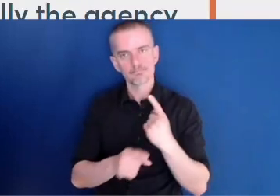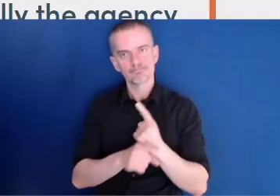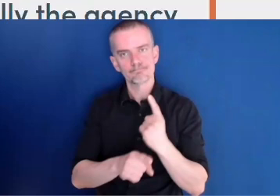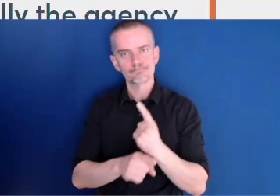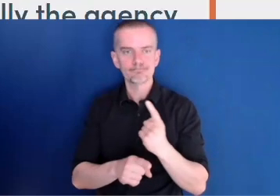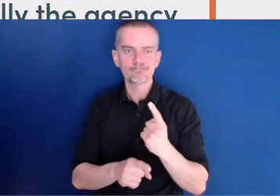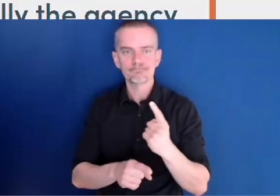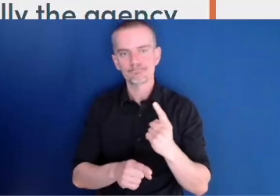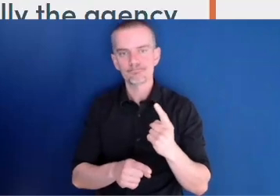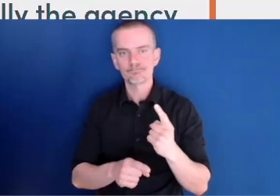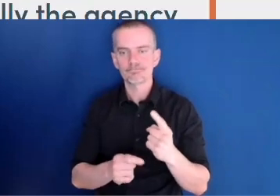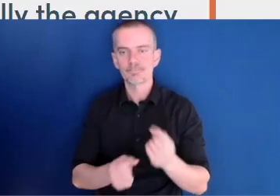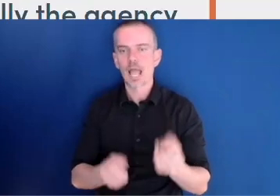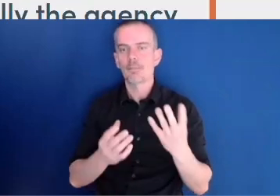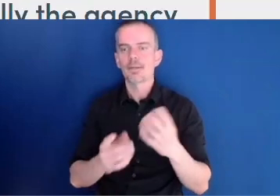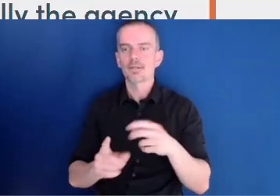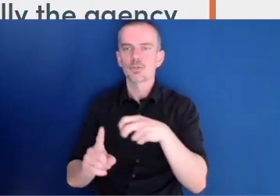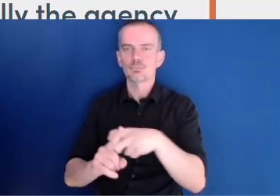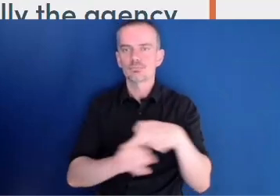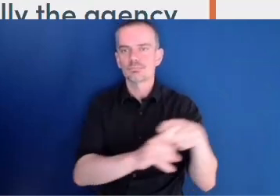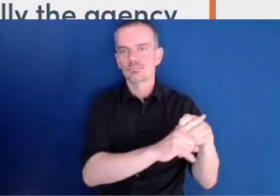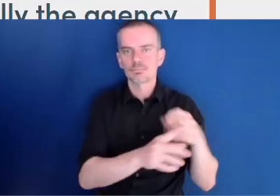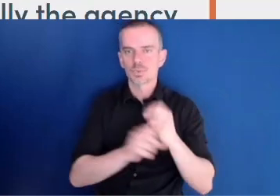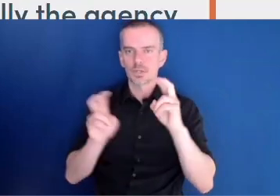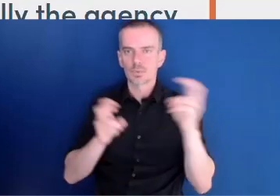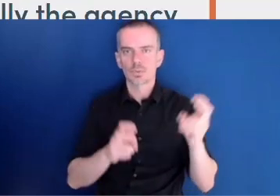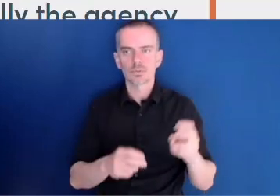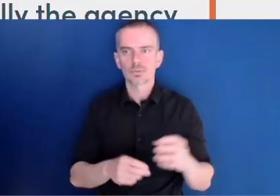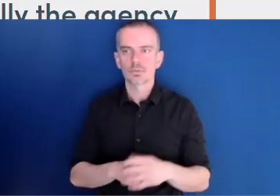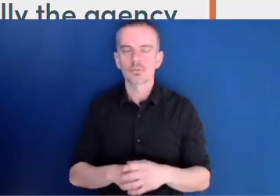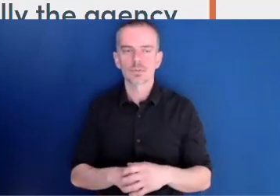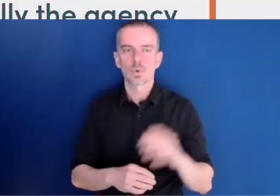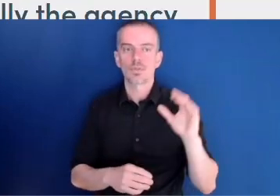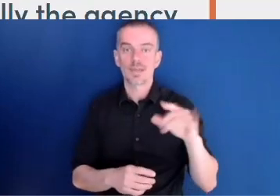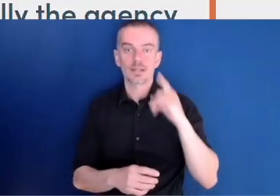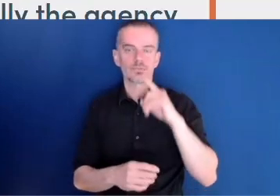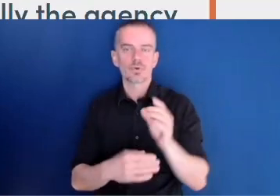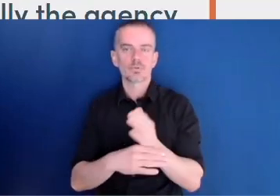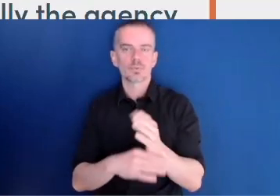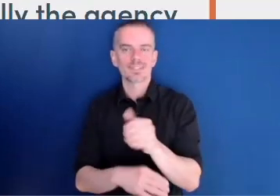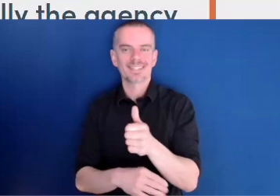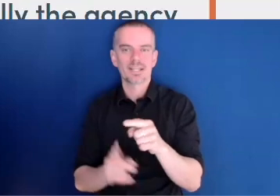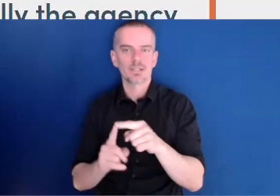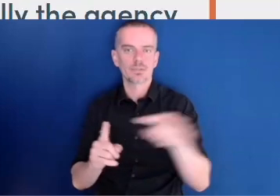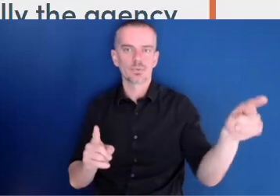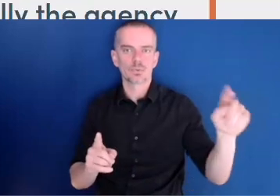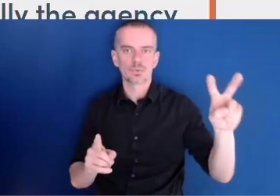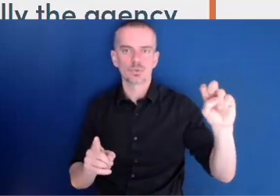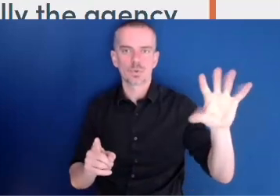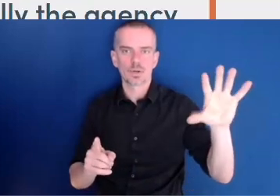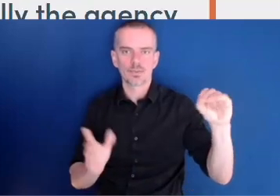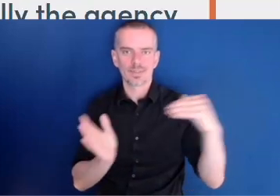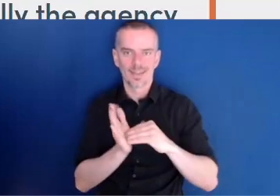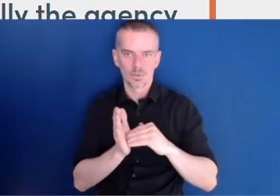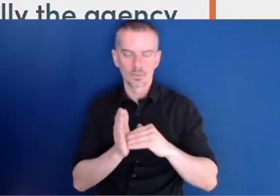of suppliers. And so that's between $10,000 and $250,000. So it's quite a range there, right? And then